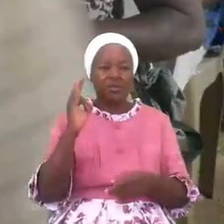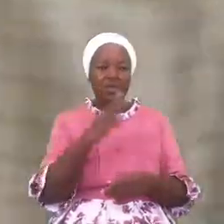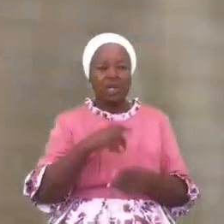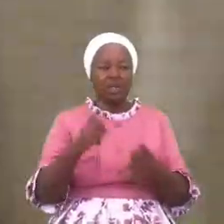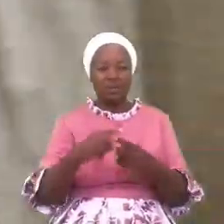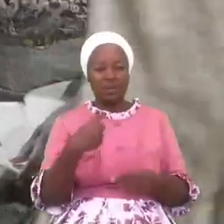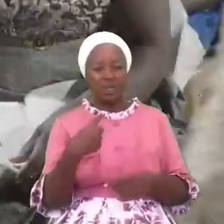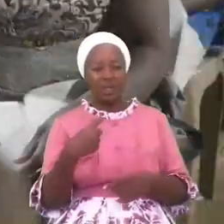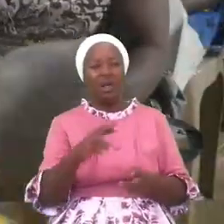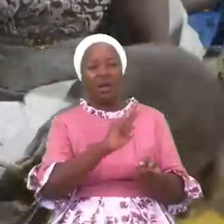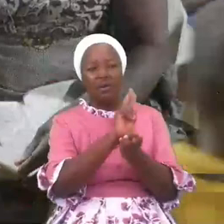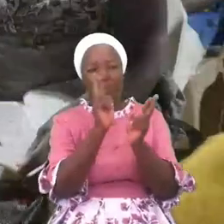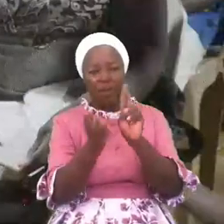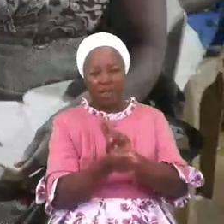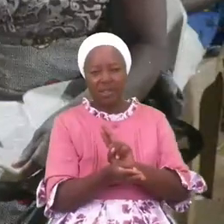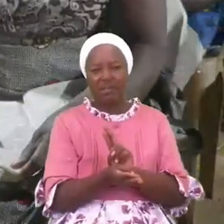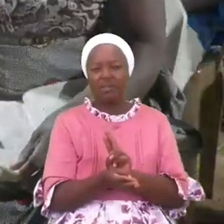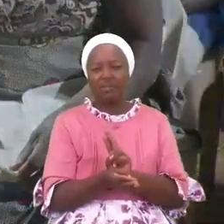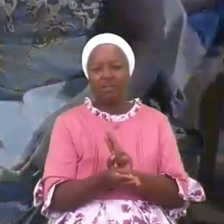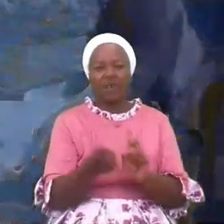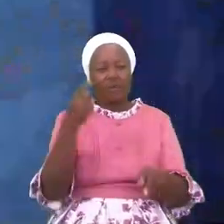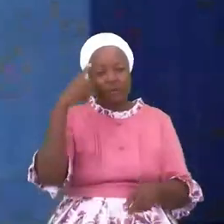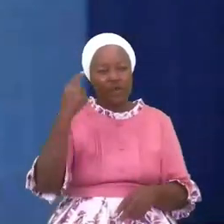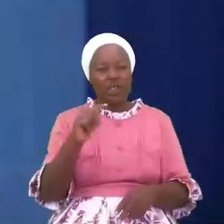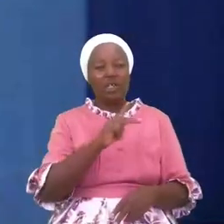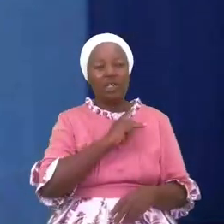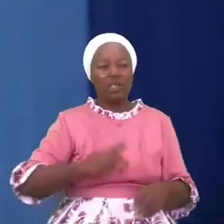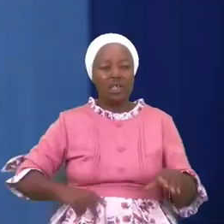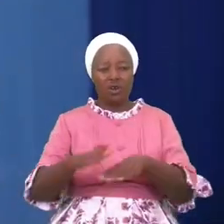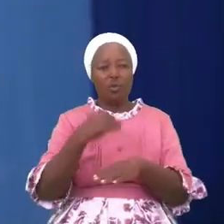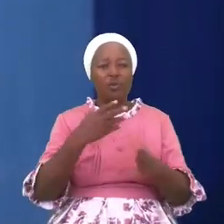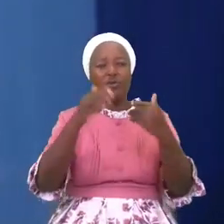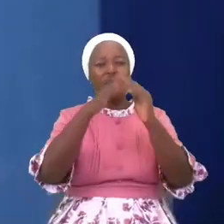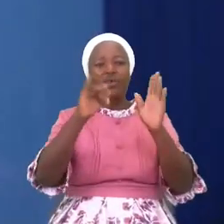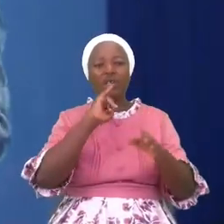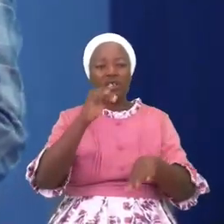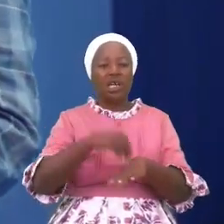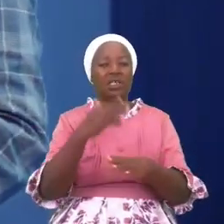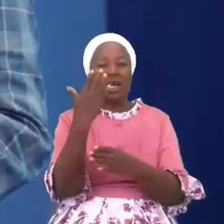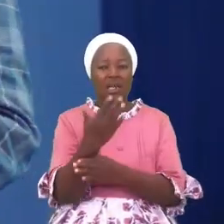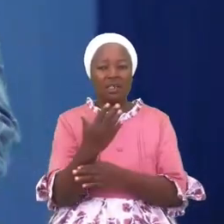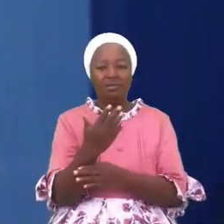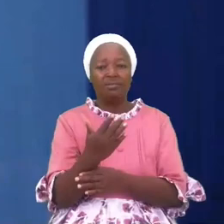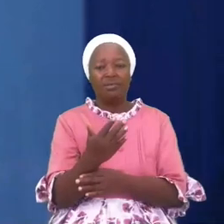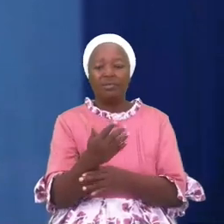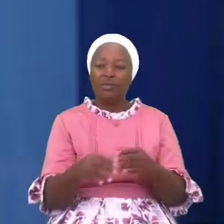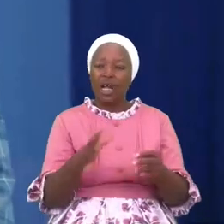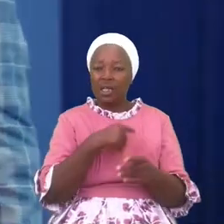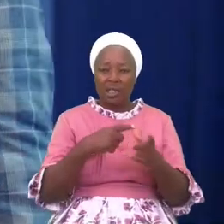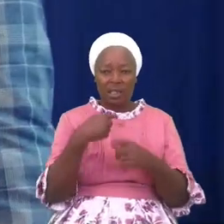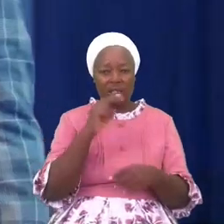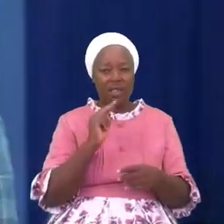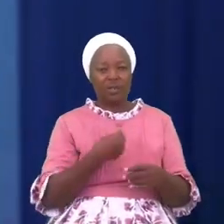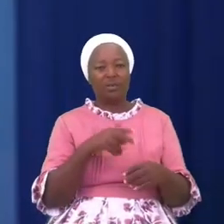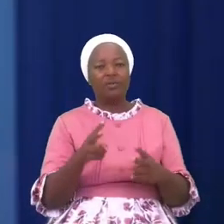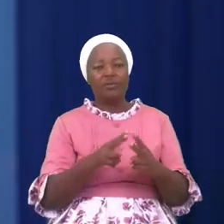kingdom of heaven is at hand. And then he tells us in verse 23, it says, and